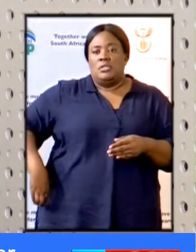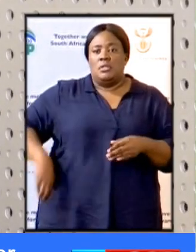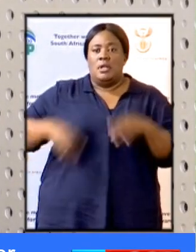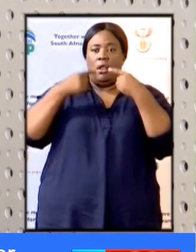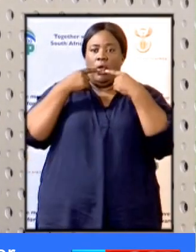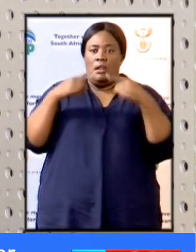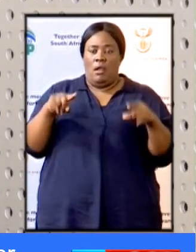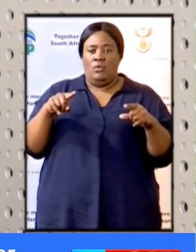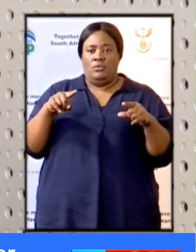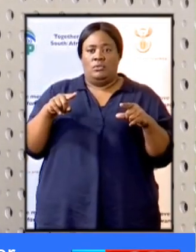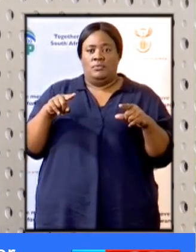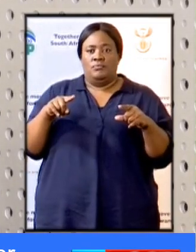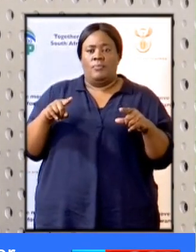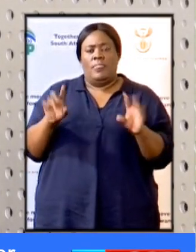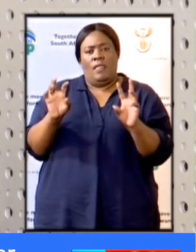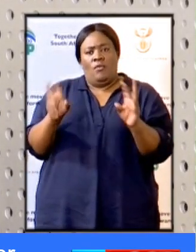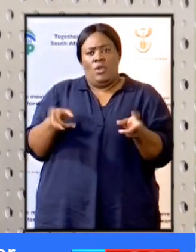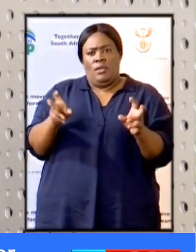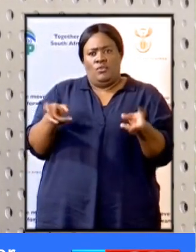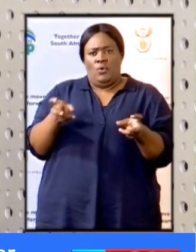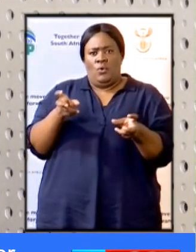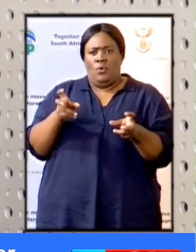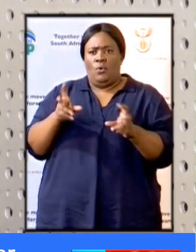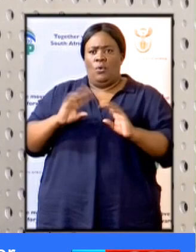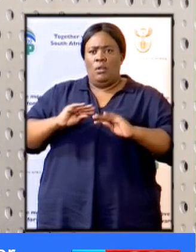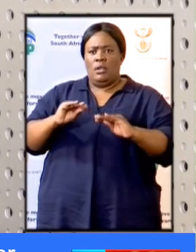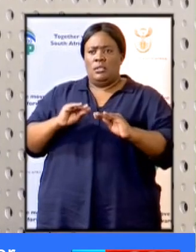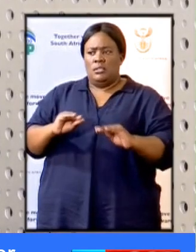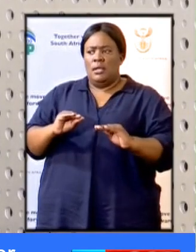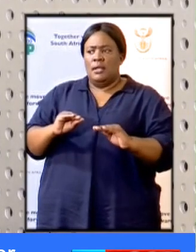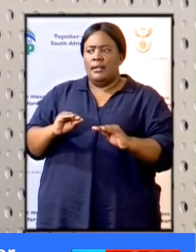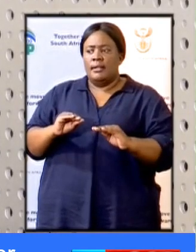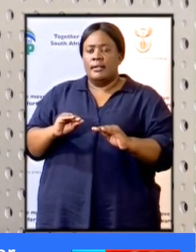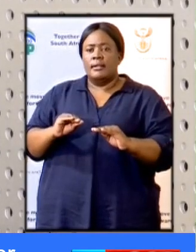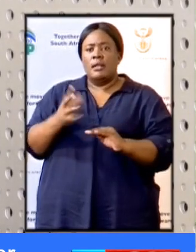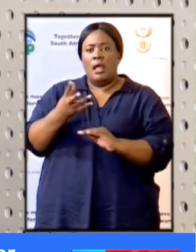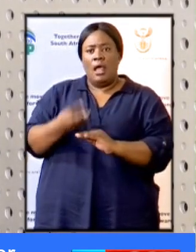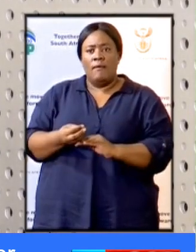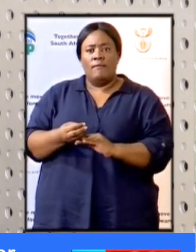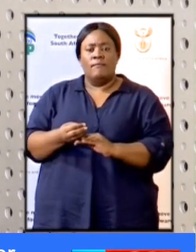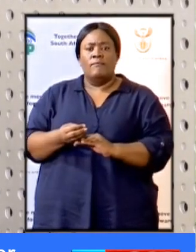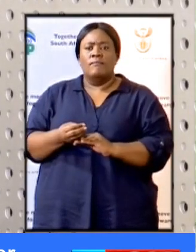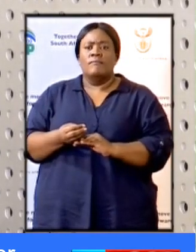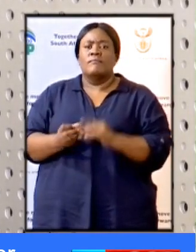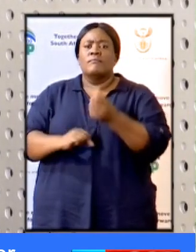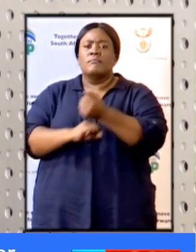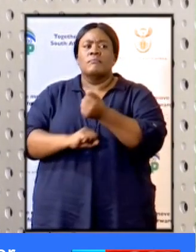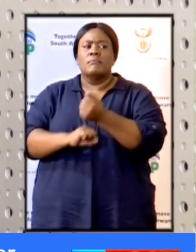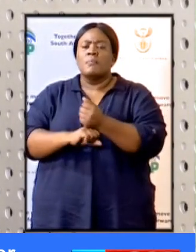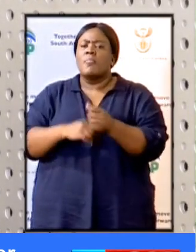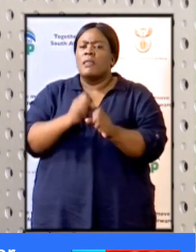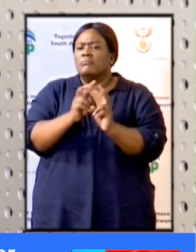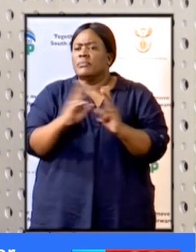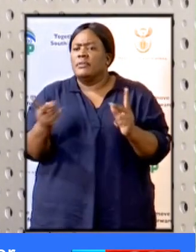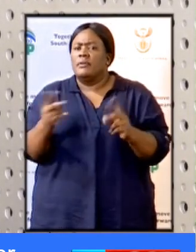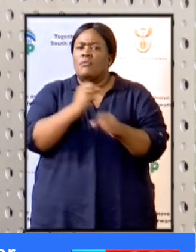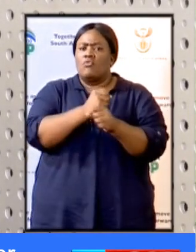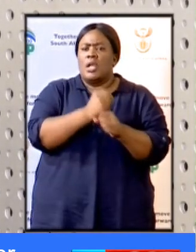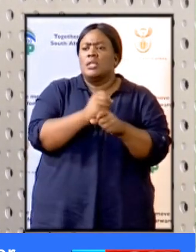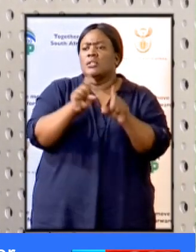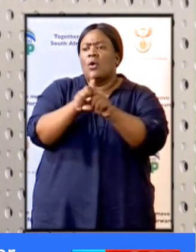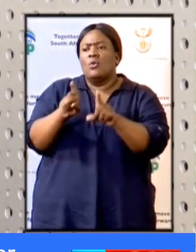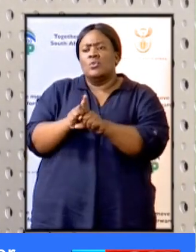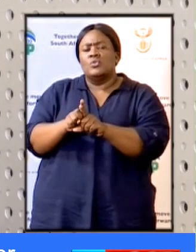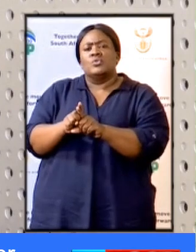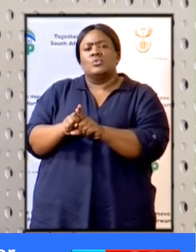radio lessons broadcasts do provide curriculum support lessons in various grades, including ECD,